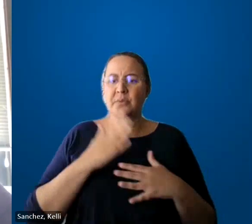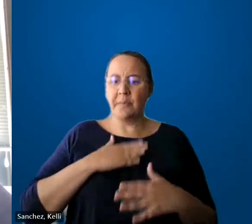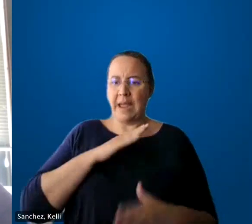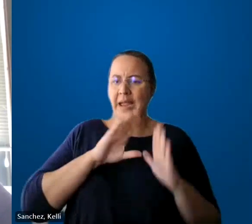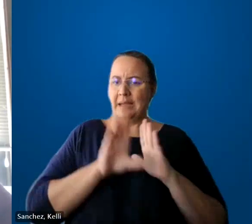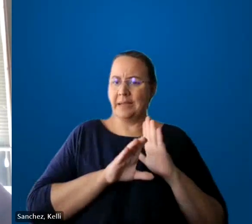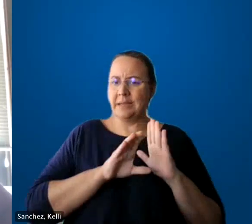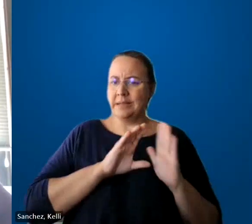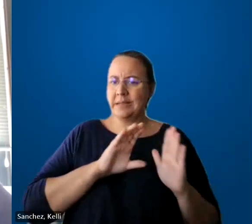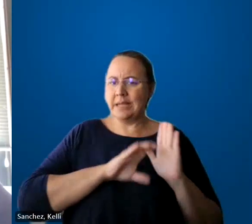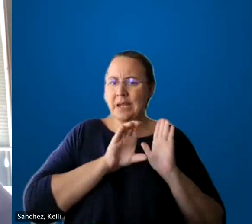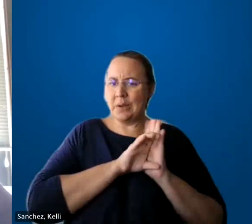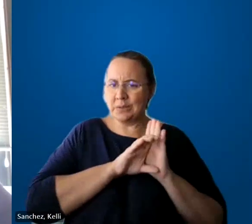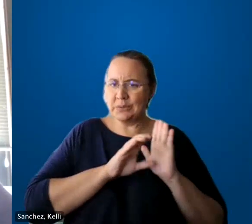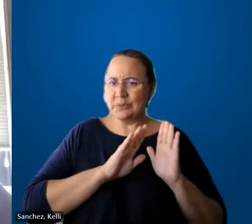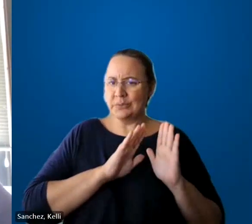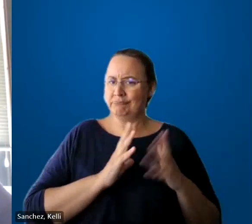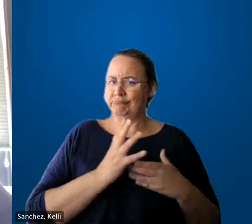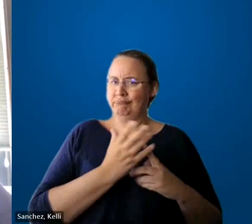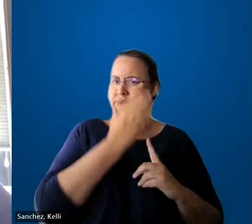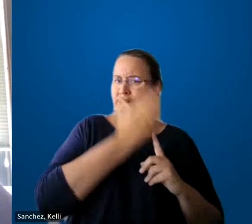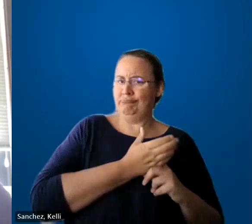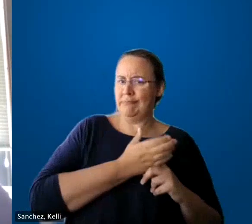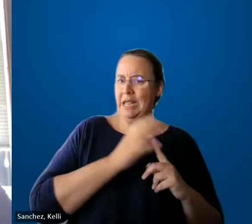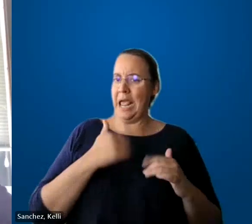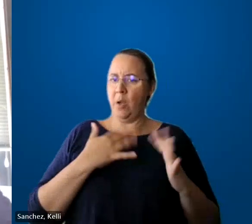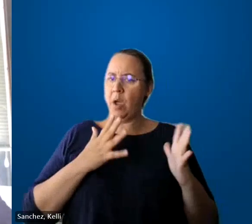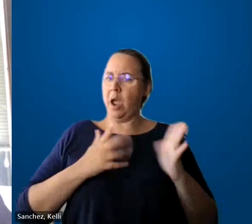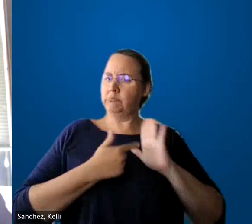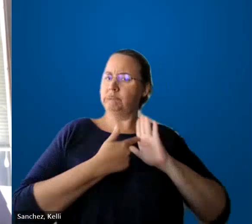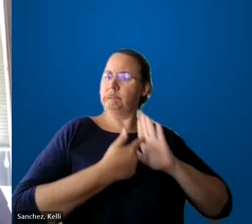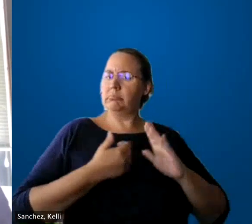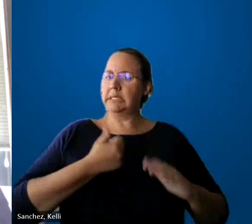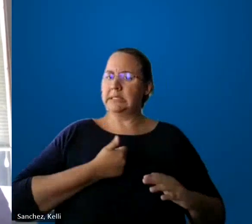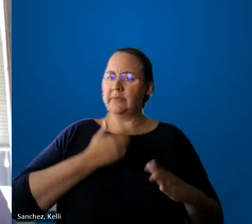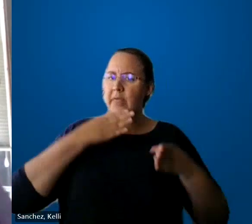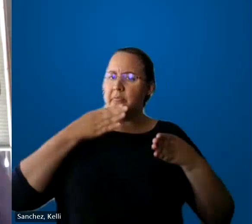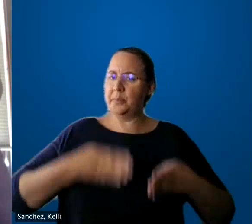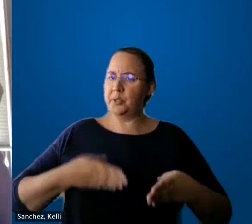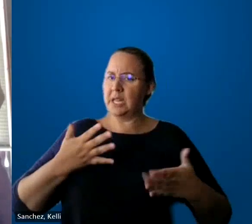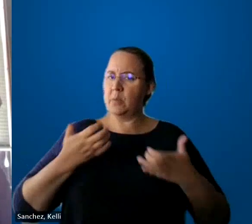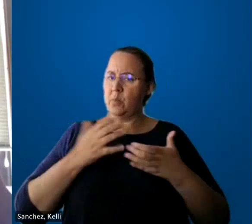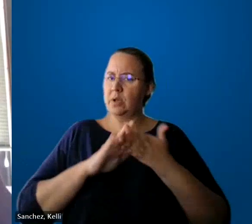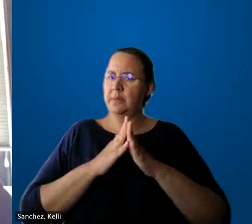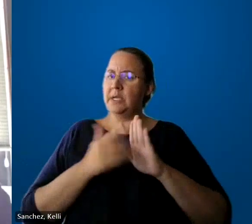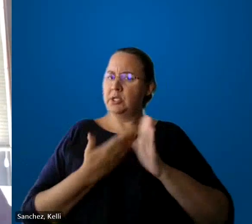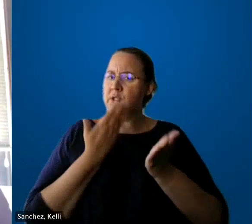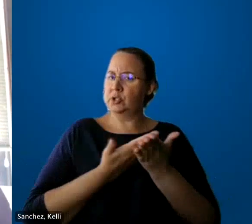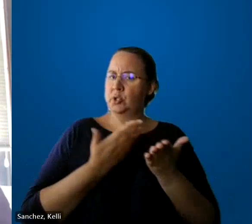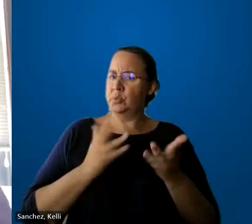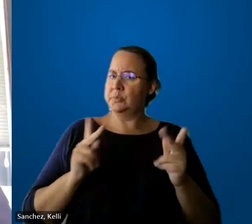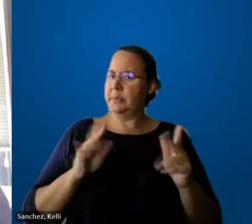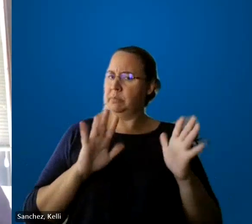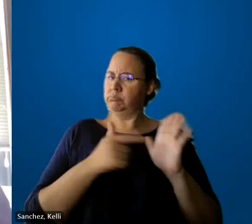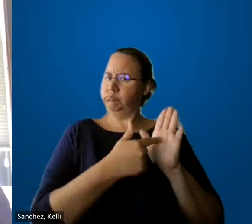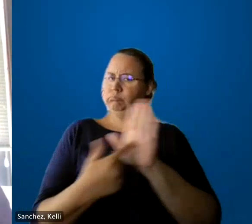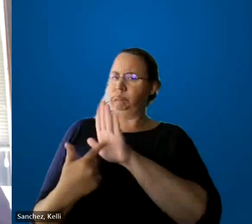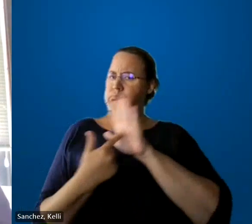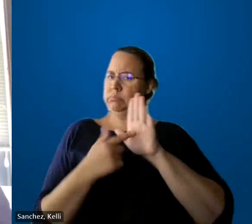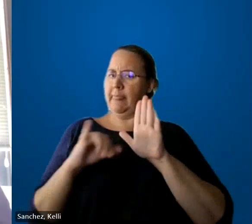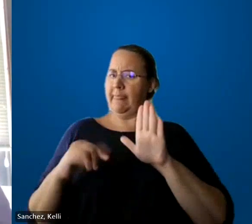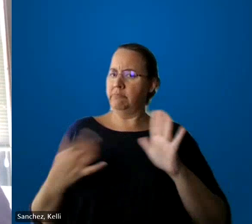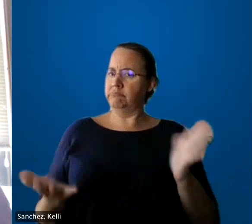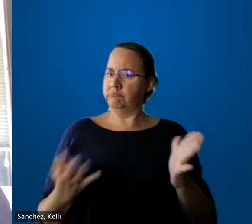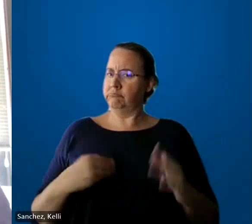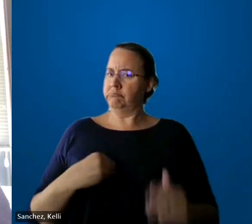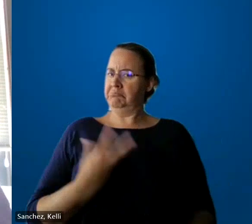character and the way that I conduct myself and the way that the person that I want to be shows people that, trans